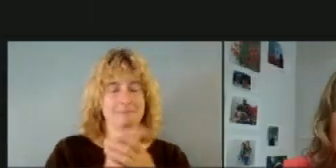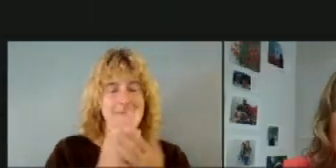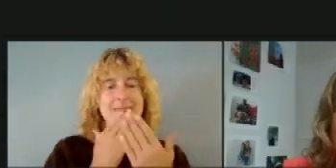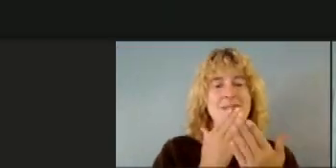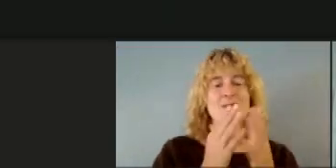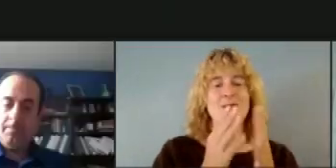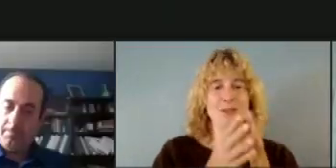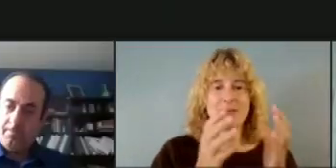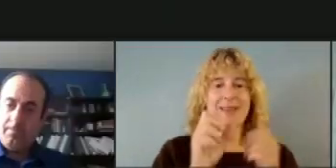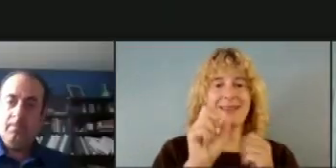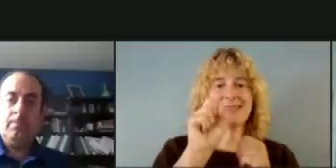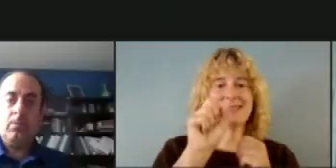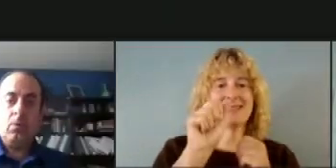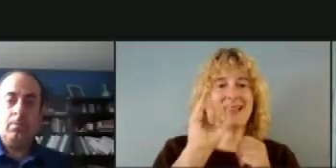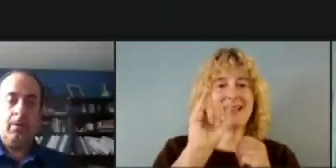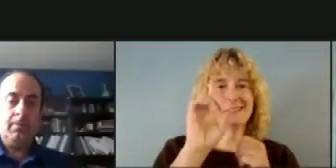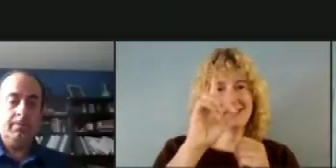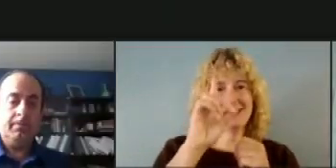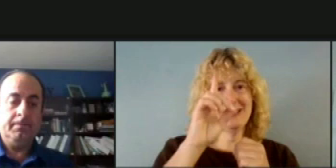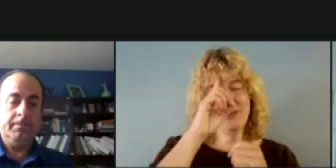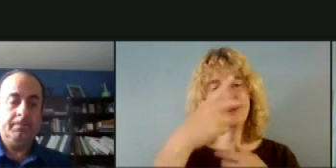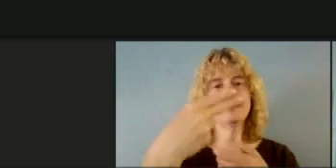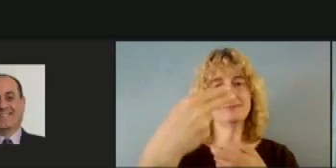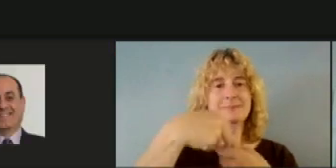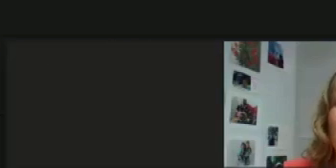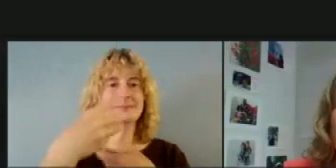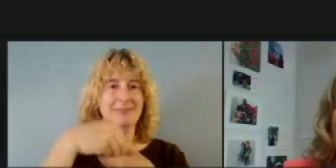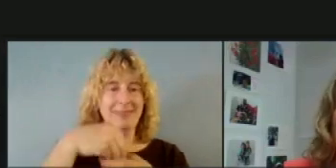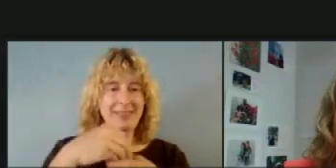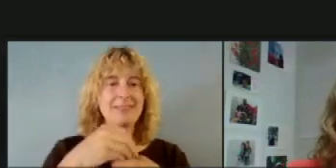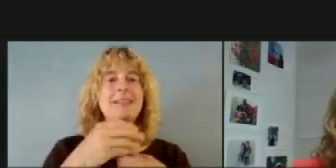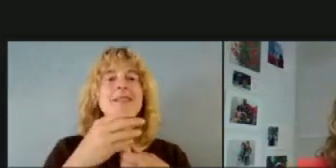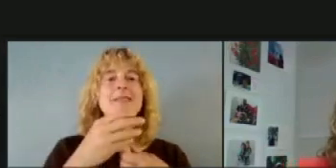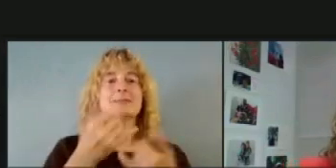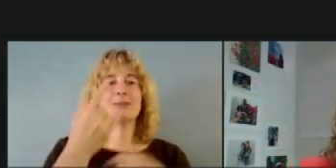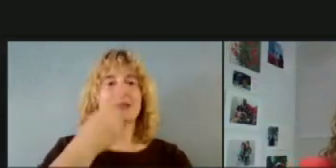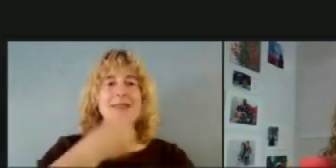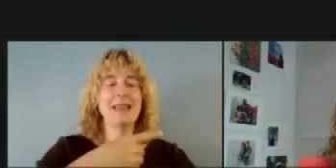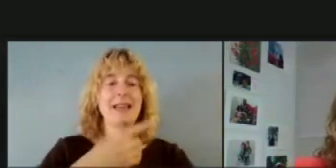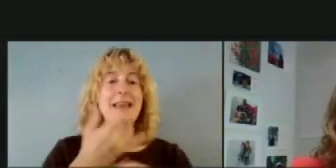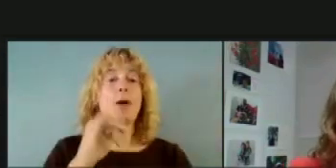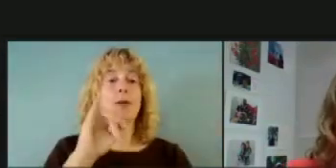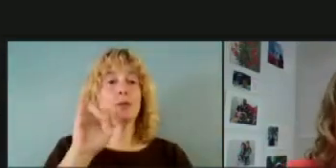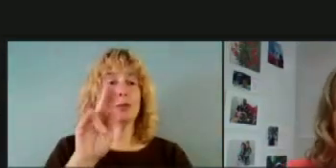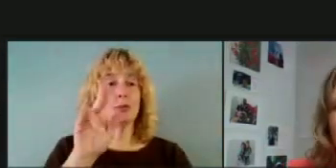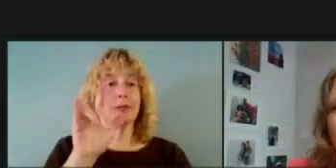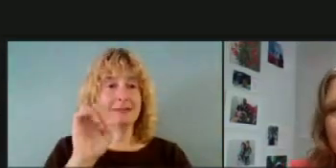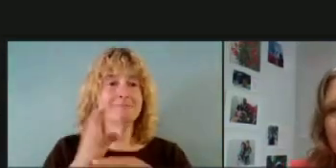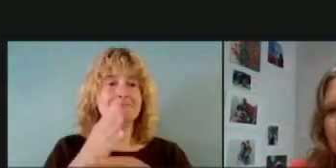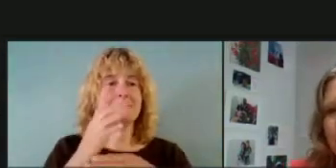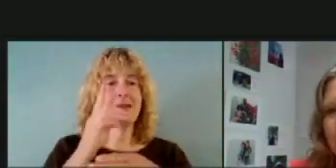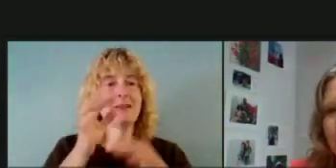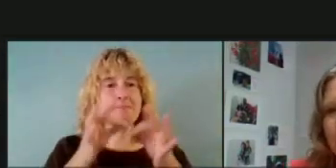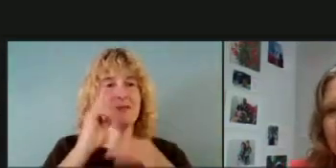for being with us today. And then Julie, could you please share the instructions for ASL?